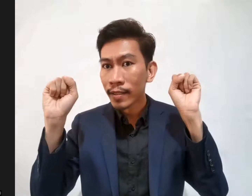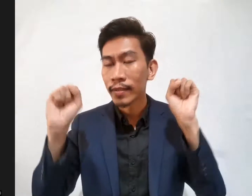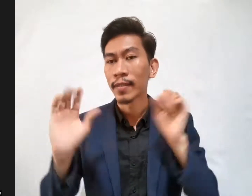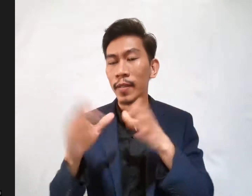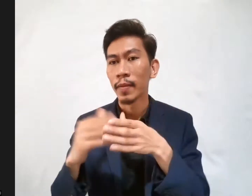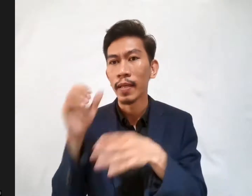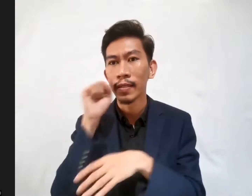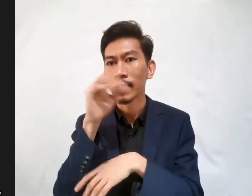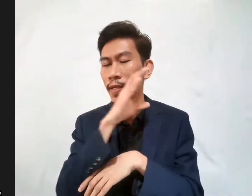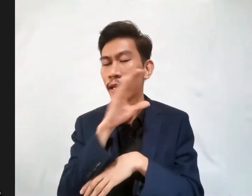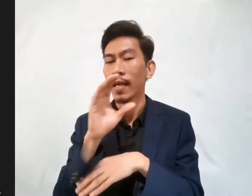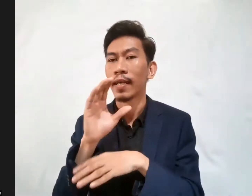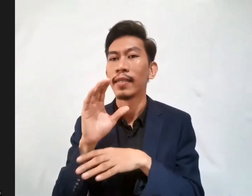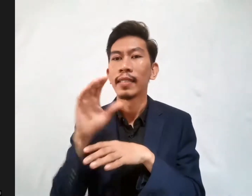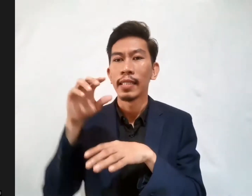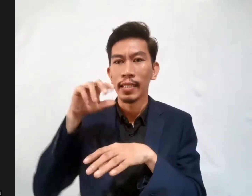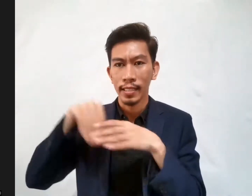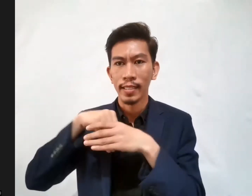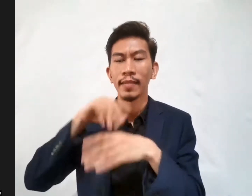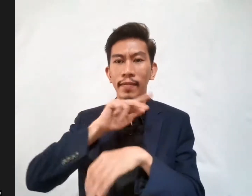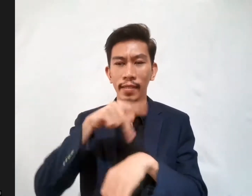Citizens Associations of the Philippines.